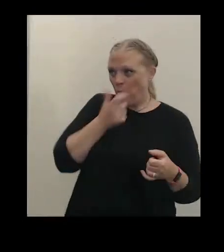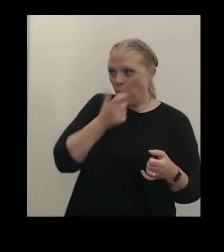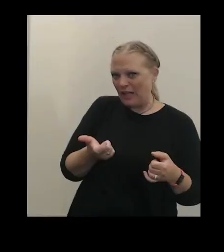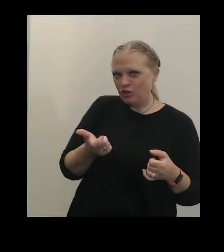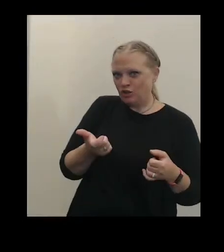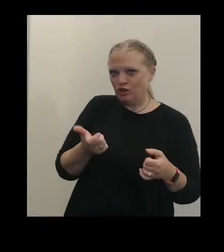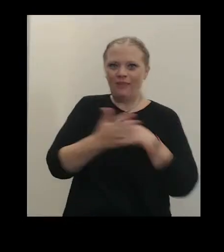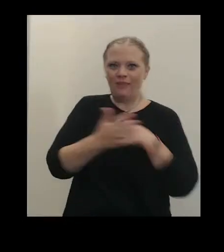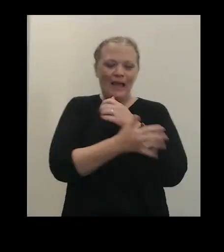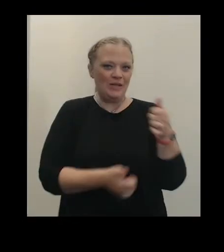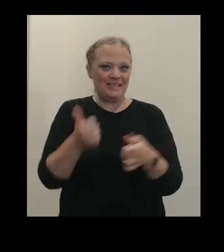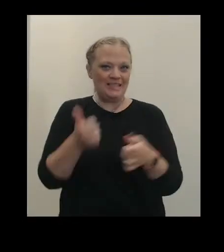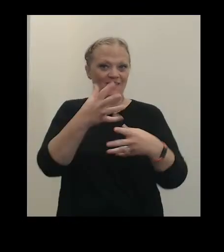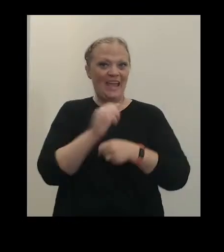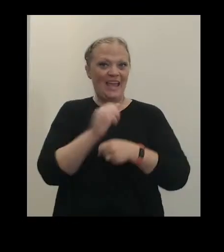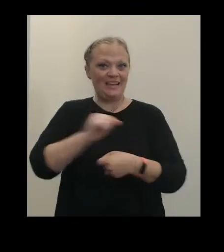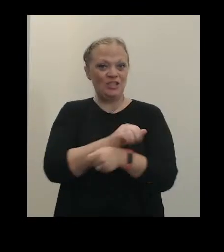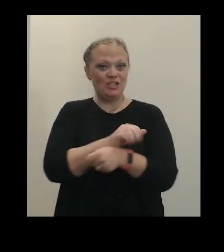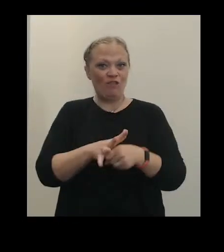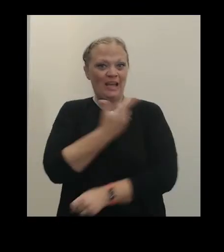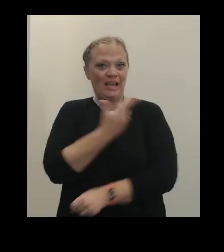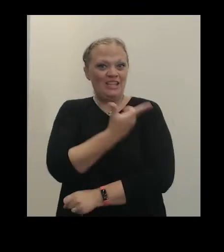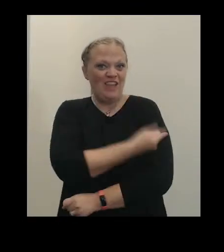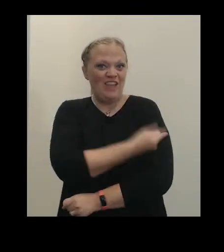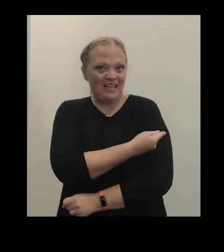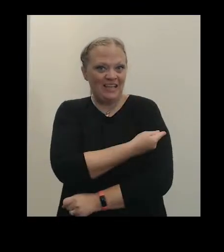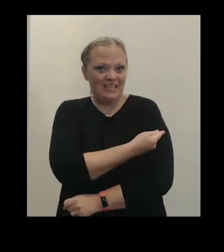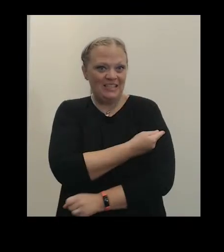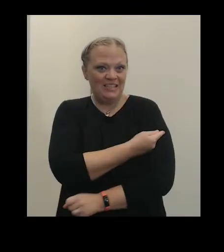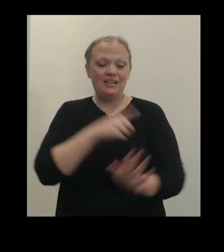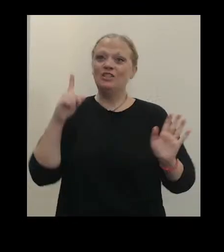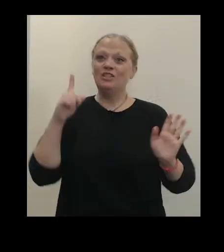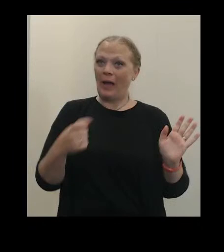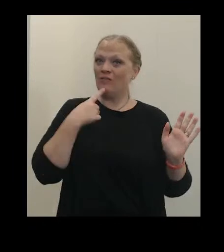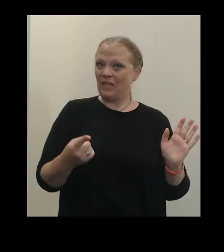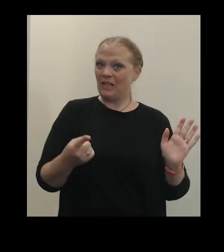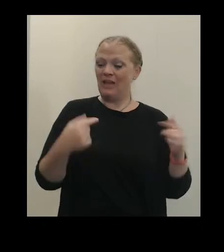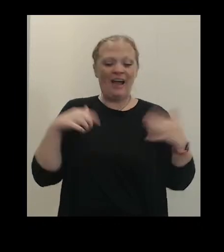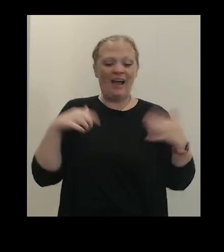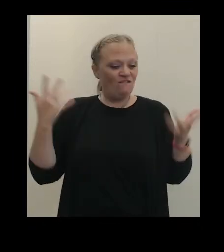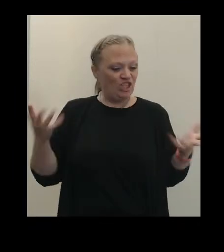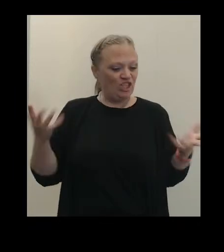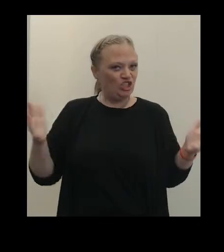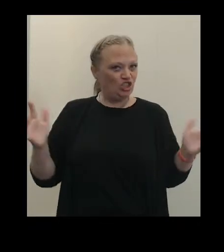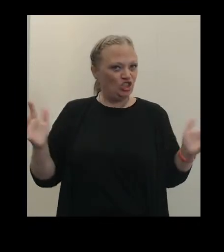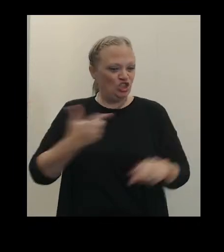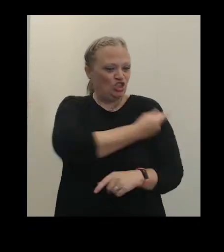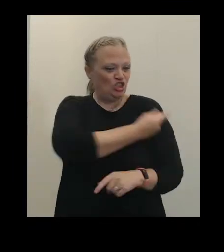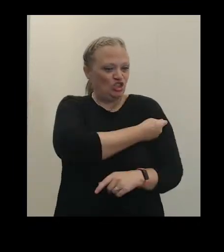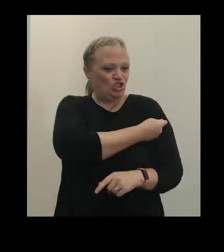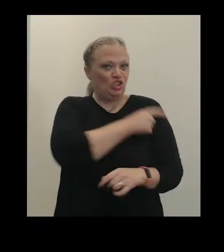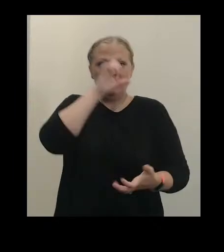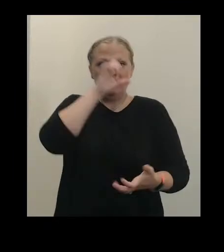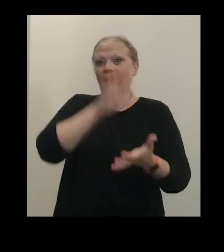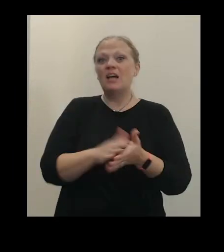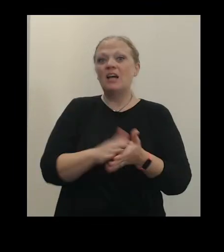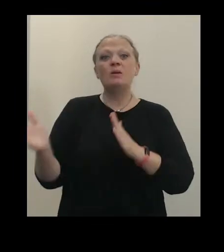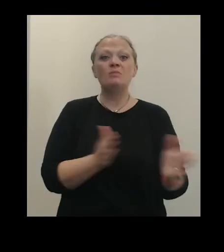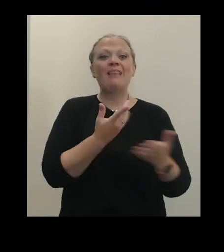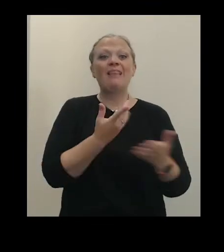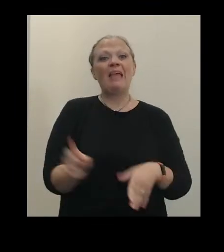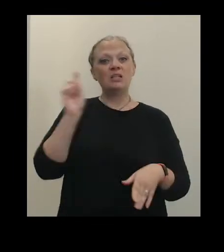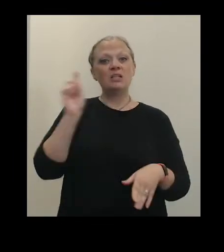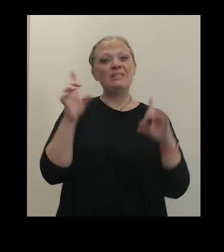executive get his COVID-19 vaccine. And I have to say that I've already got my vaccine. My husband planned last